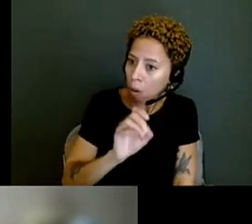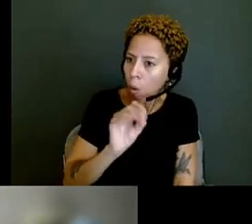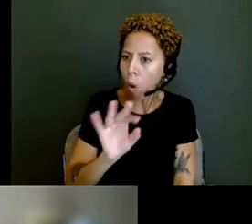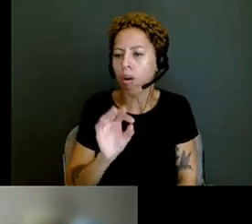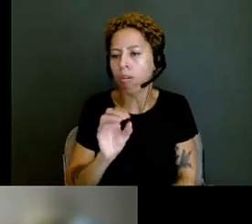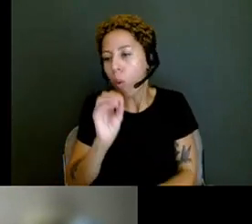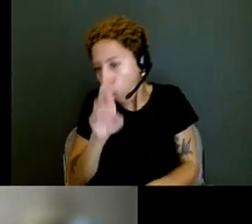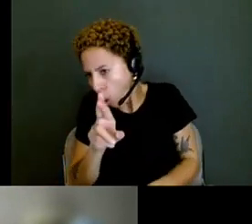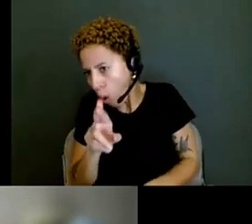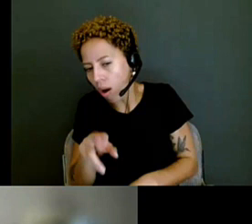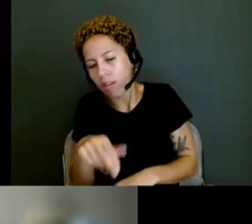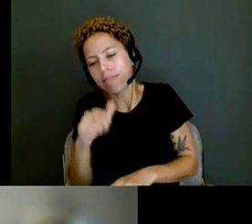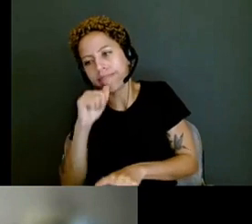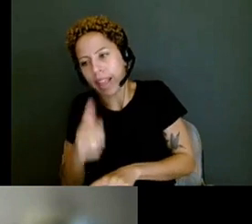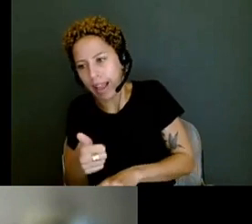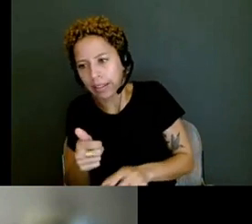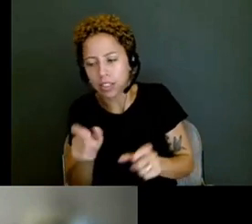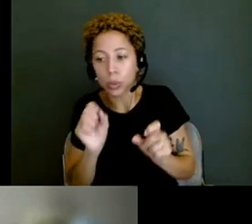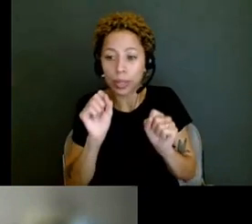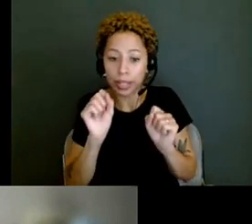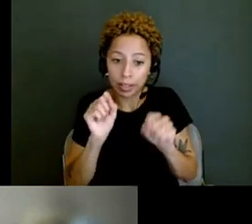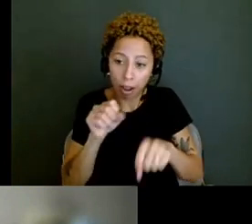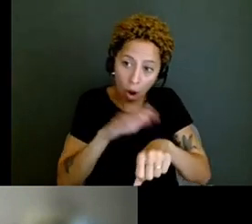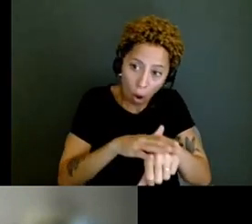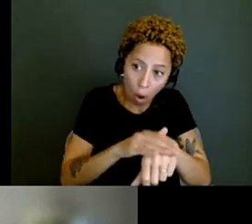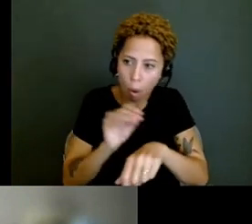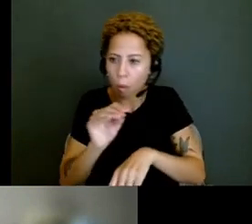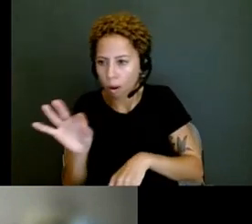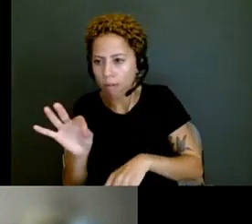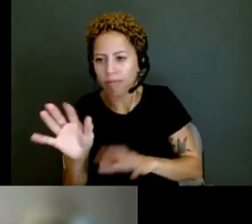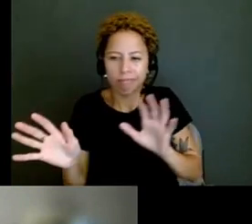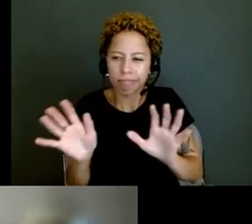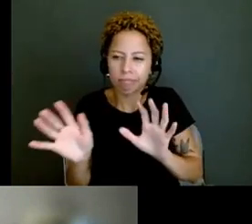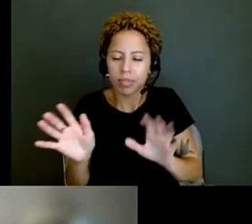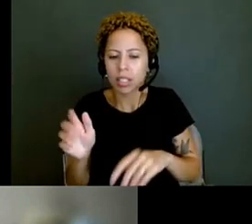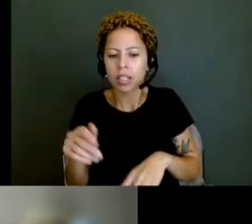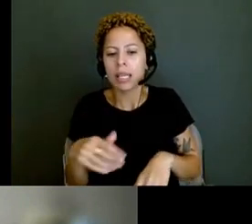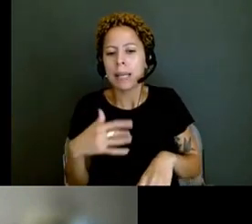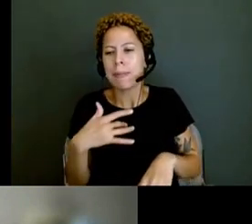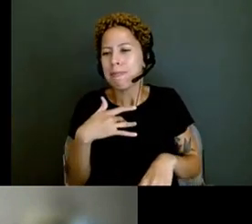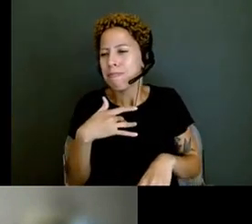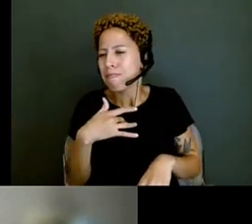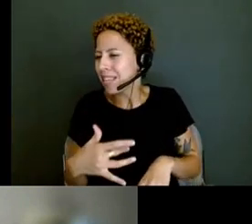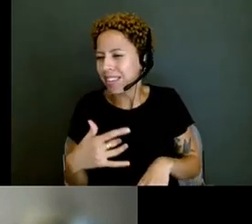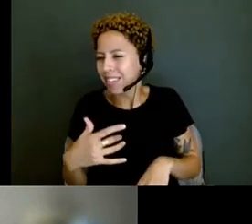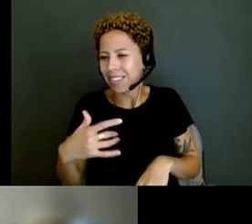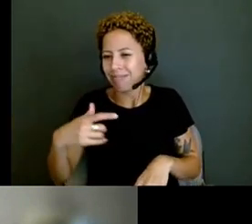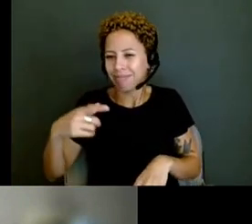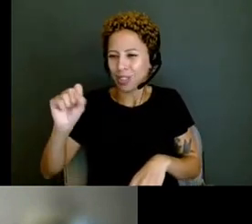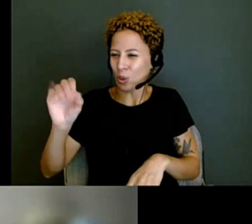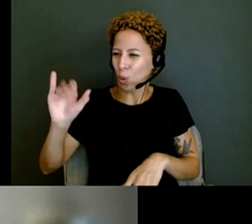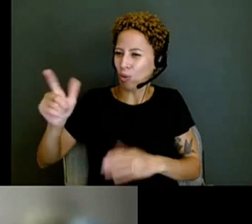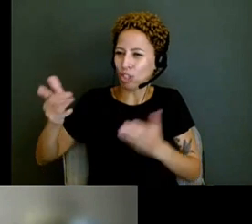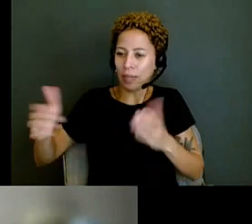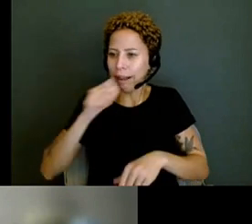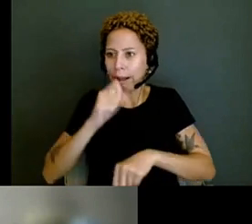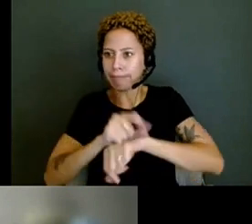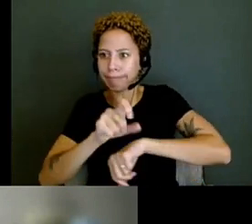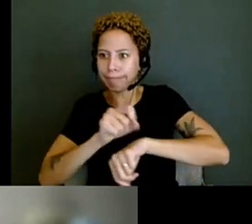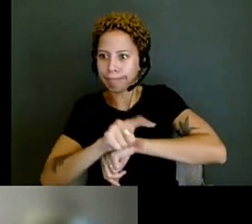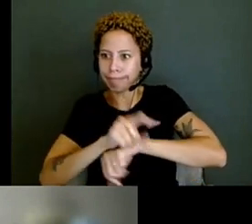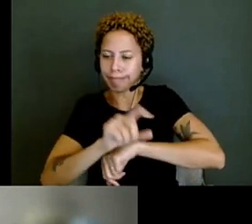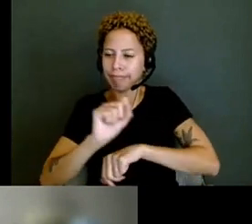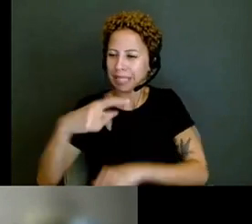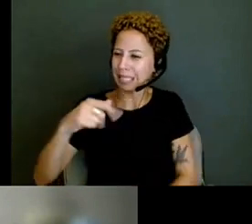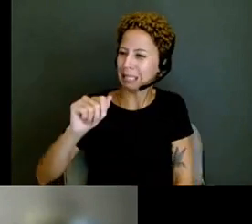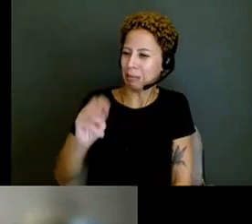doesn't happen, right? Because you have a relationship, you're working with the people, you're helping them. It's not like you're sending spam, you're sending these informational one-to-one